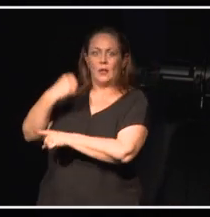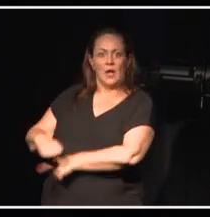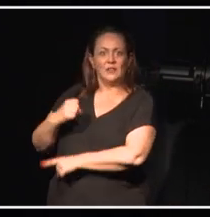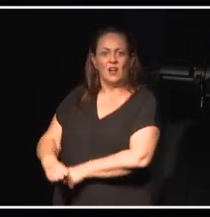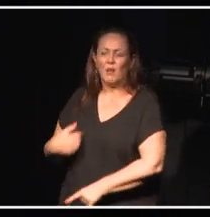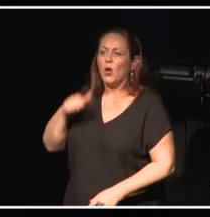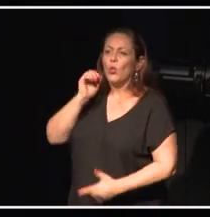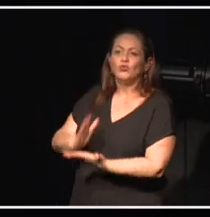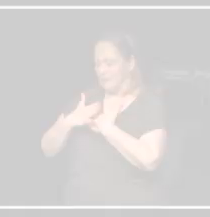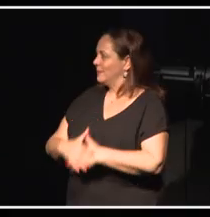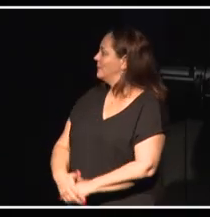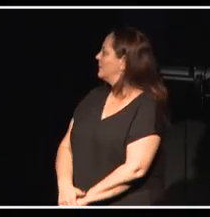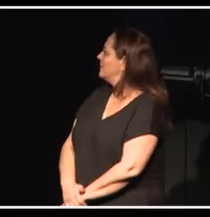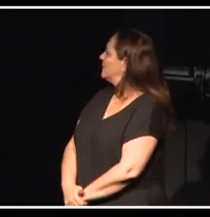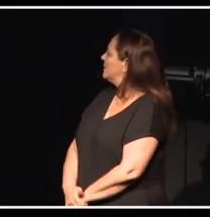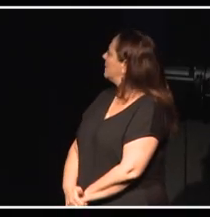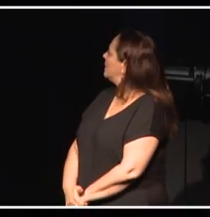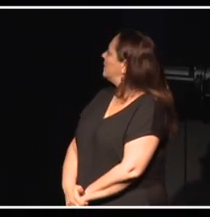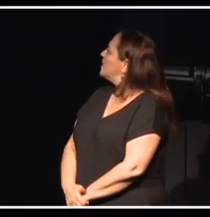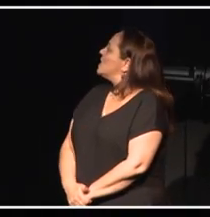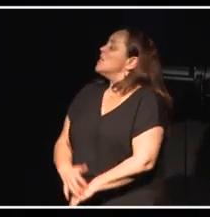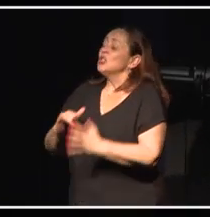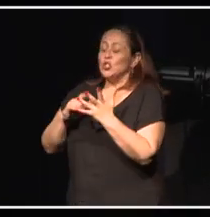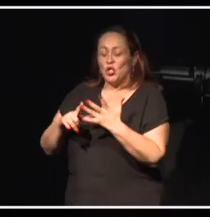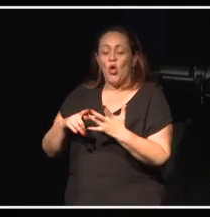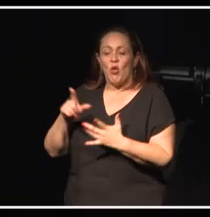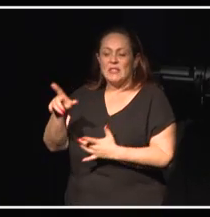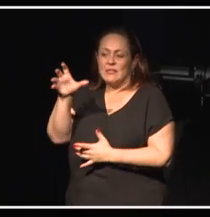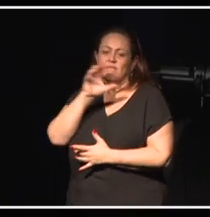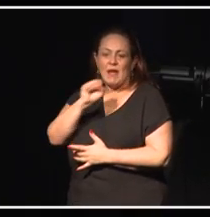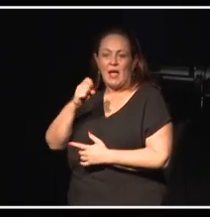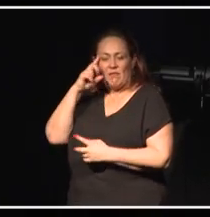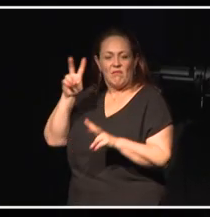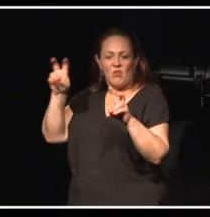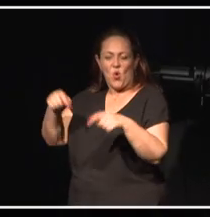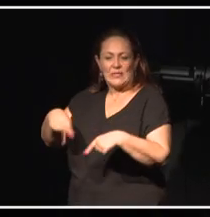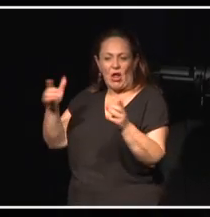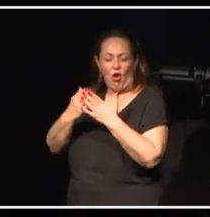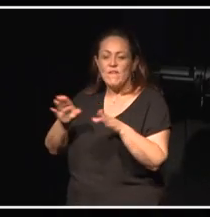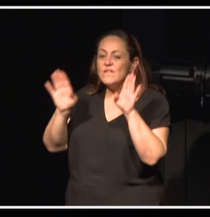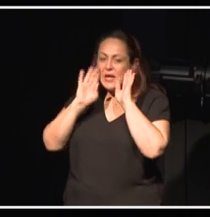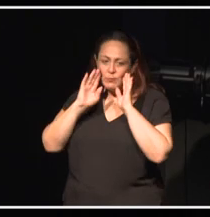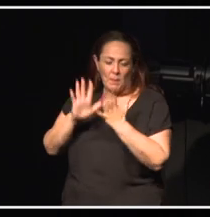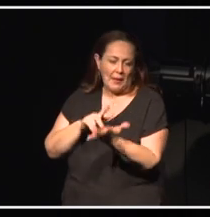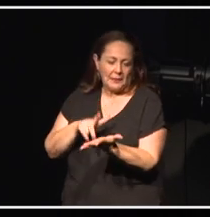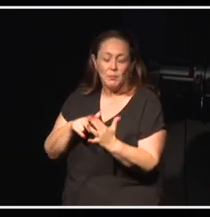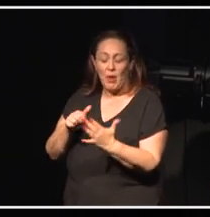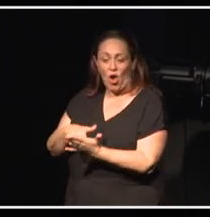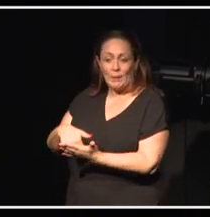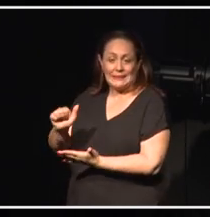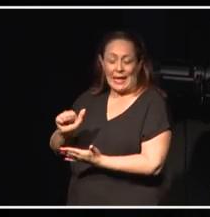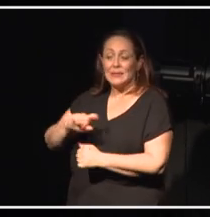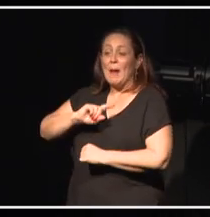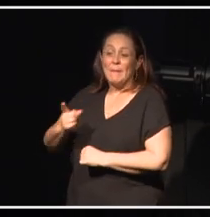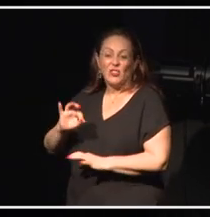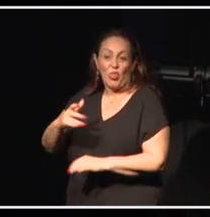the truth. So I got a man fired because he called me a slut on my Facebook page, which is not the worst thing that anyone's ever called me at all, but